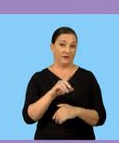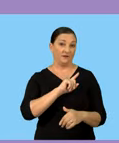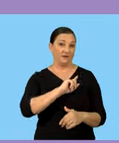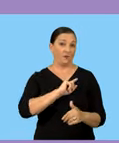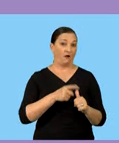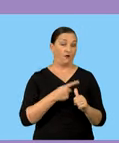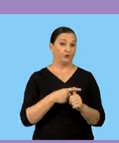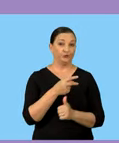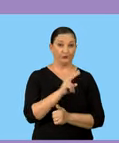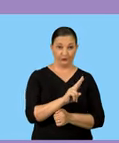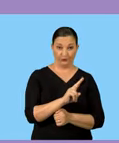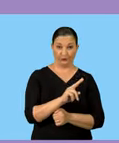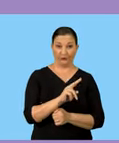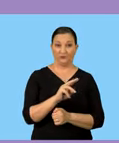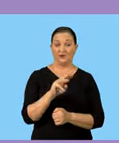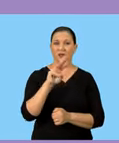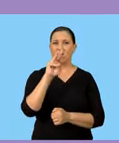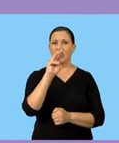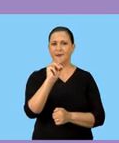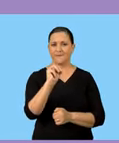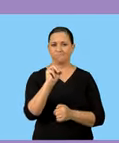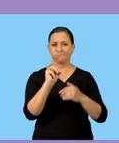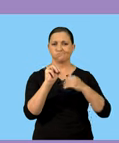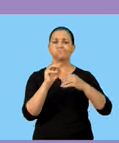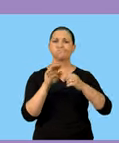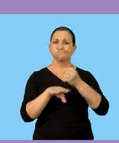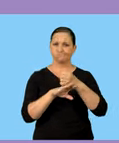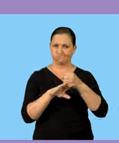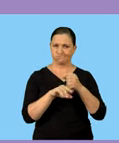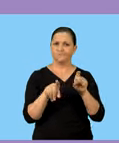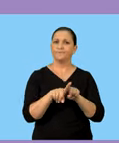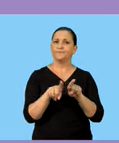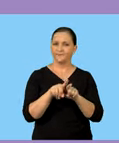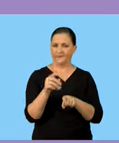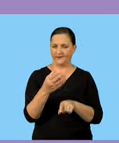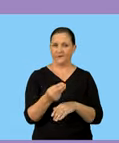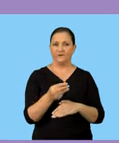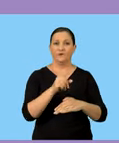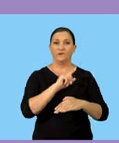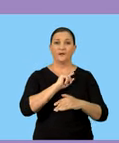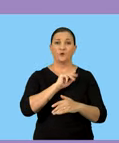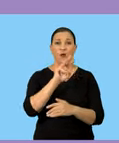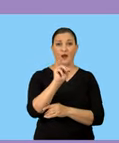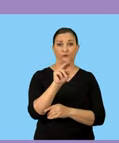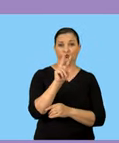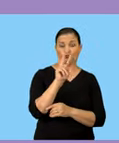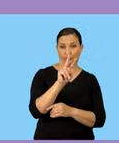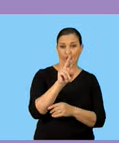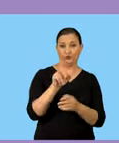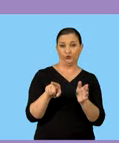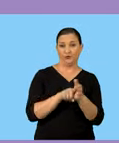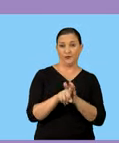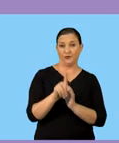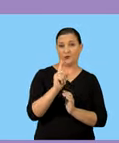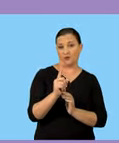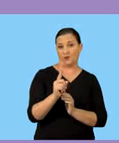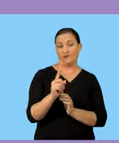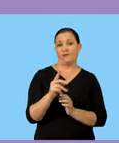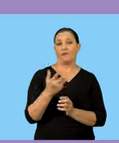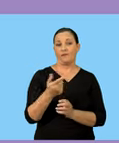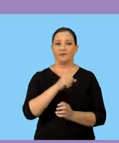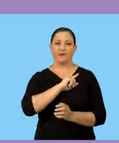by 5, that is 2. And when we look at the m's or the variables, they do have the same base, so we are going to